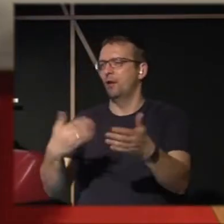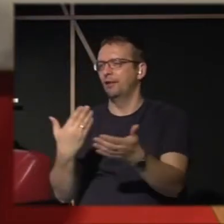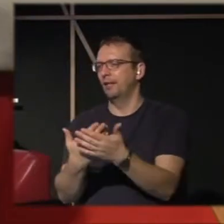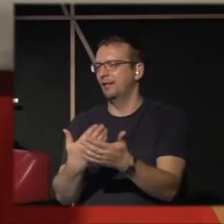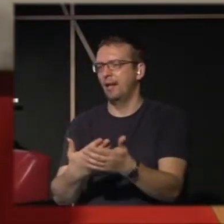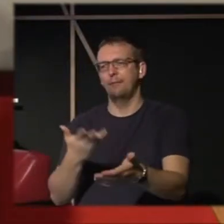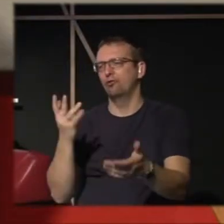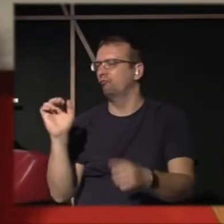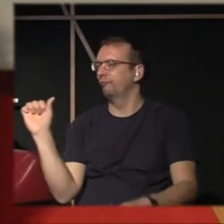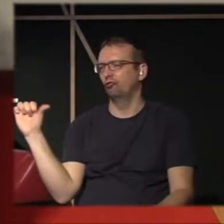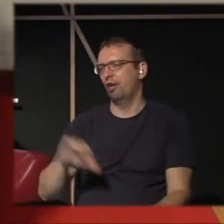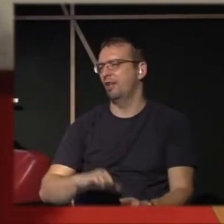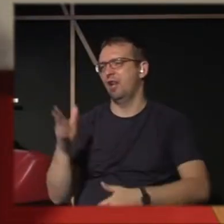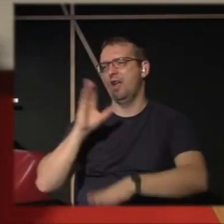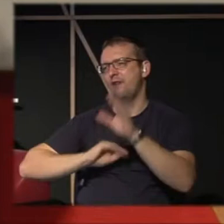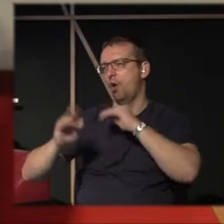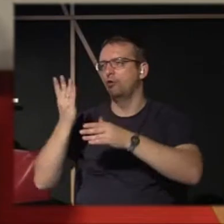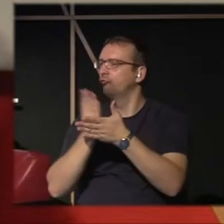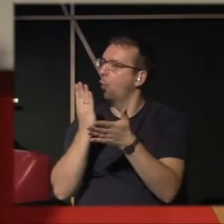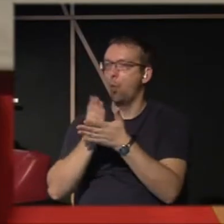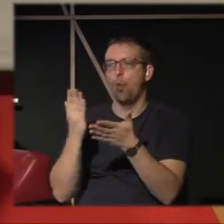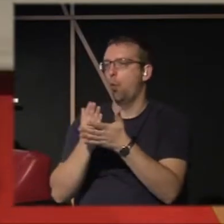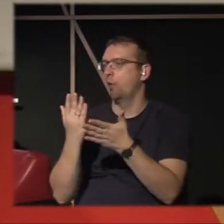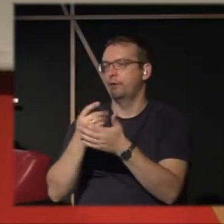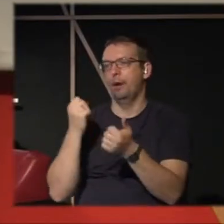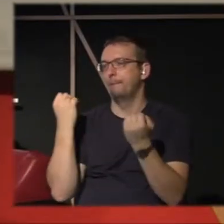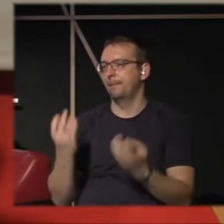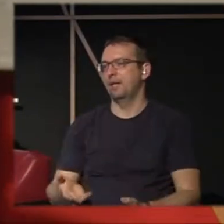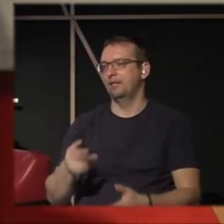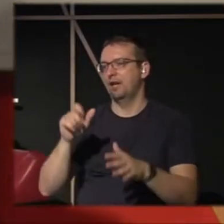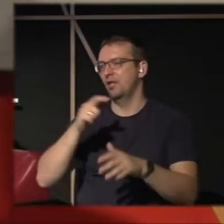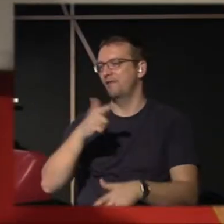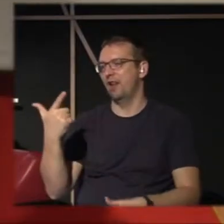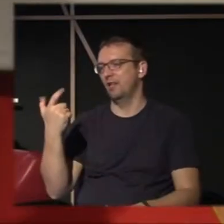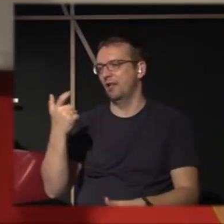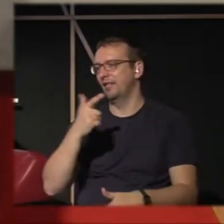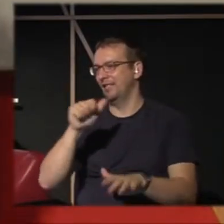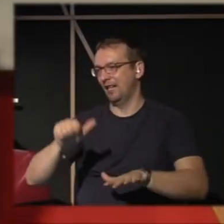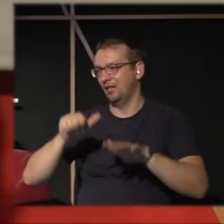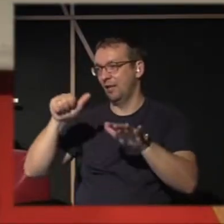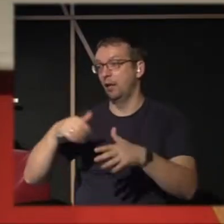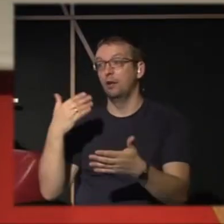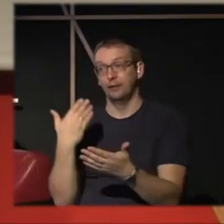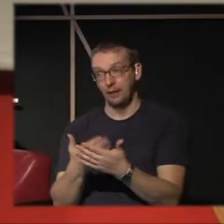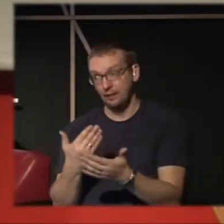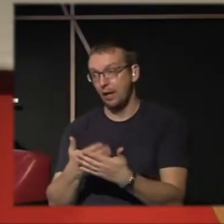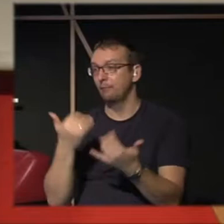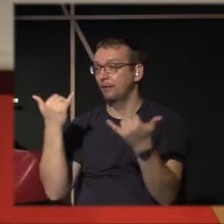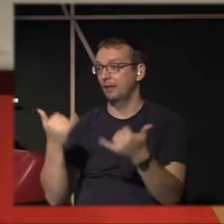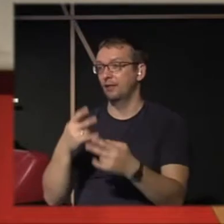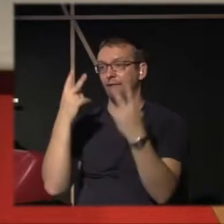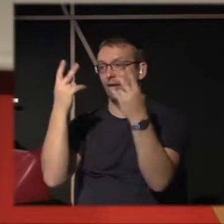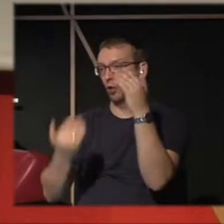as much high numbers as possible, but we privilege quality